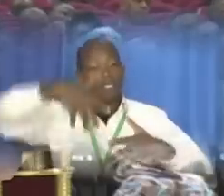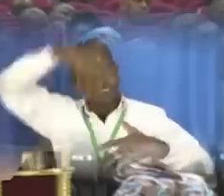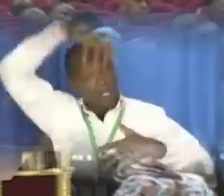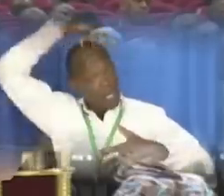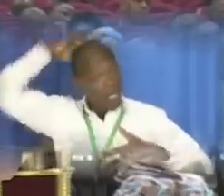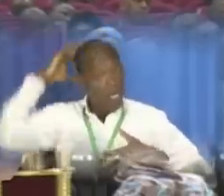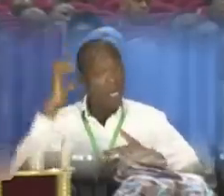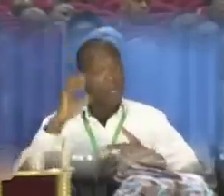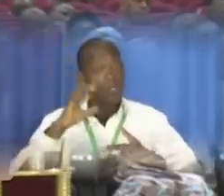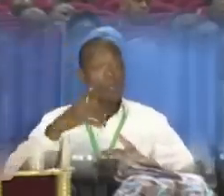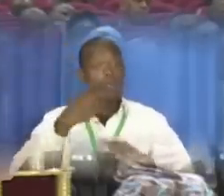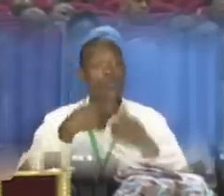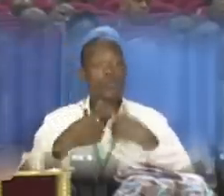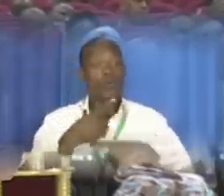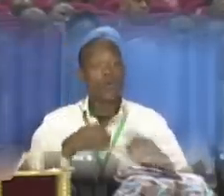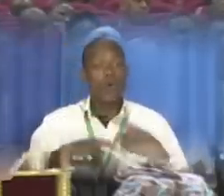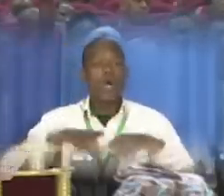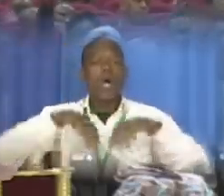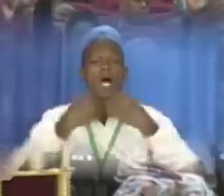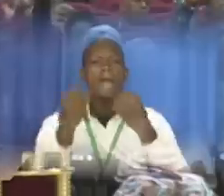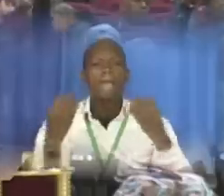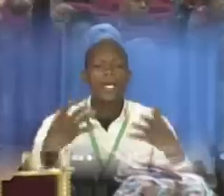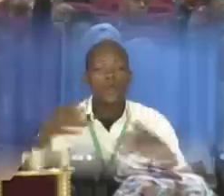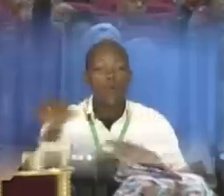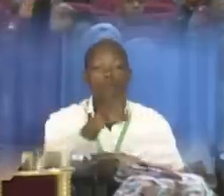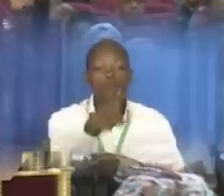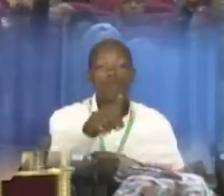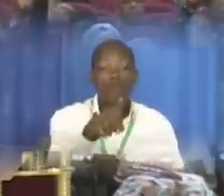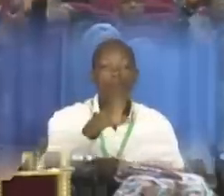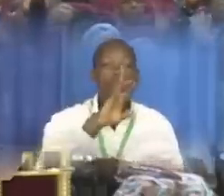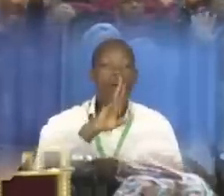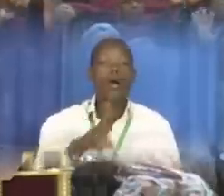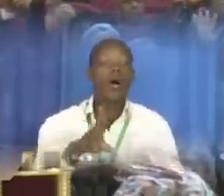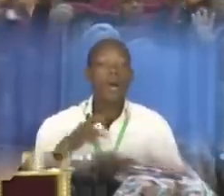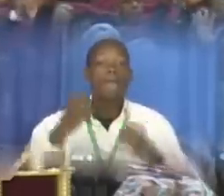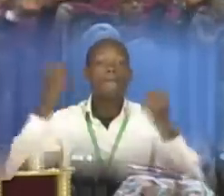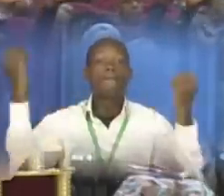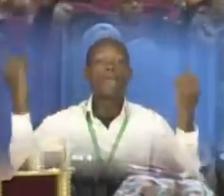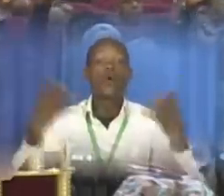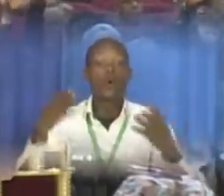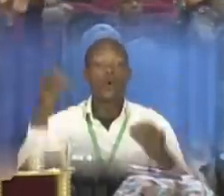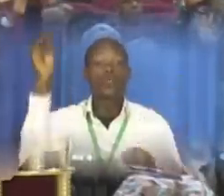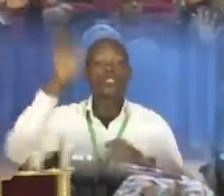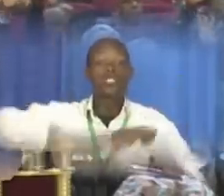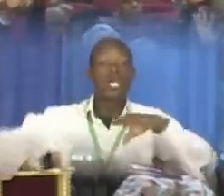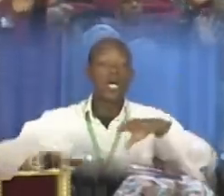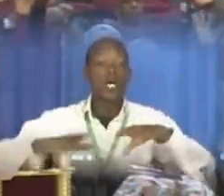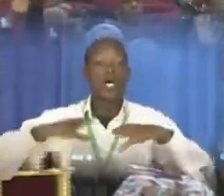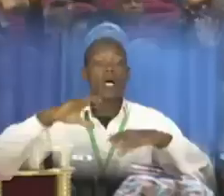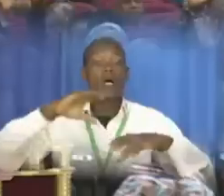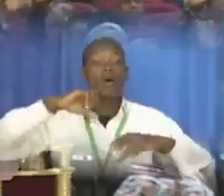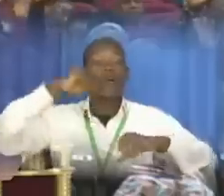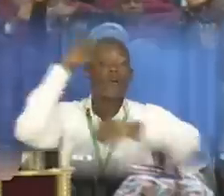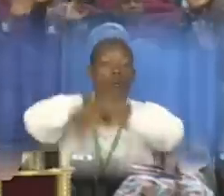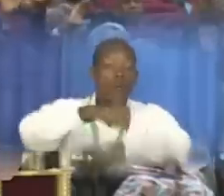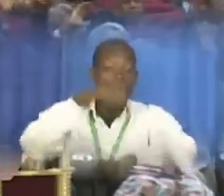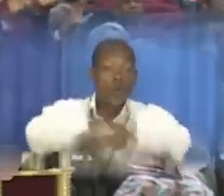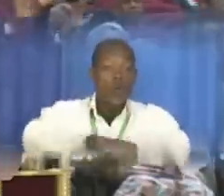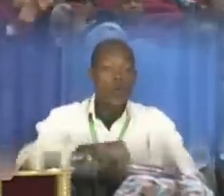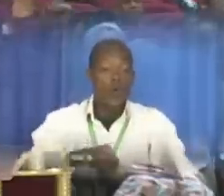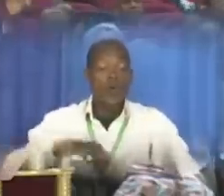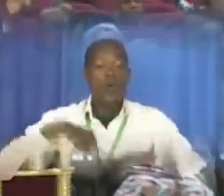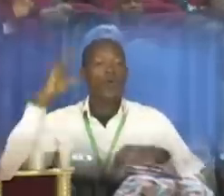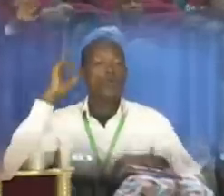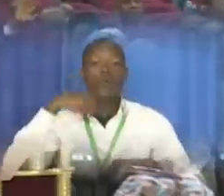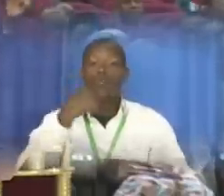How many of you are more than conquerors? How many of you will say, let the fight begin? Because we are